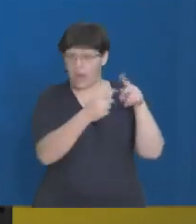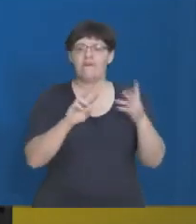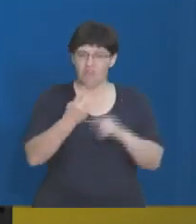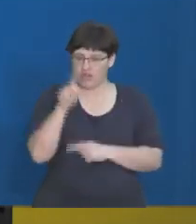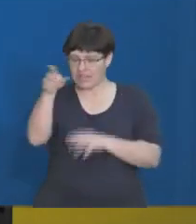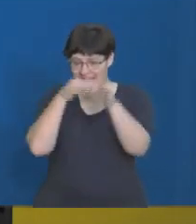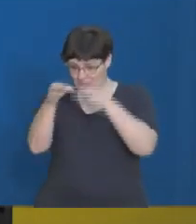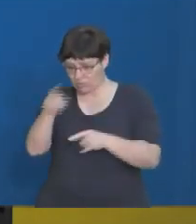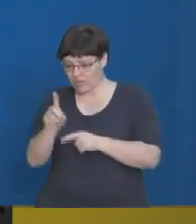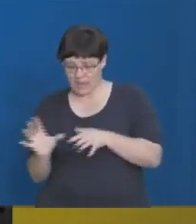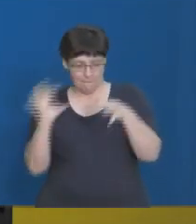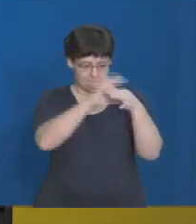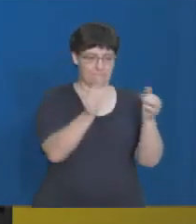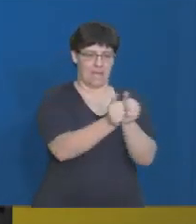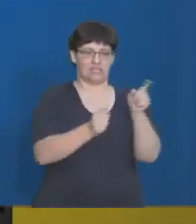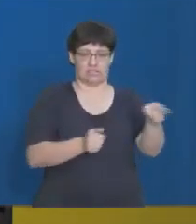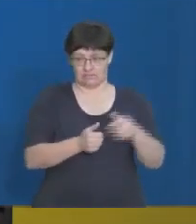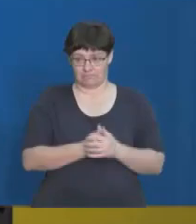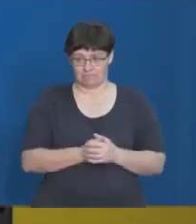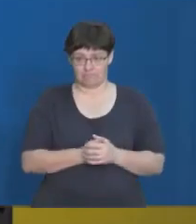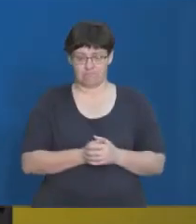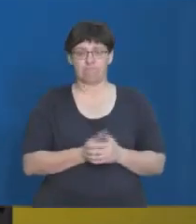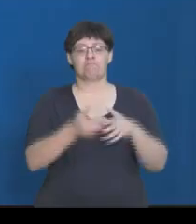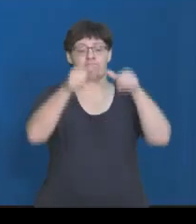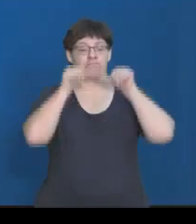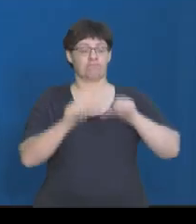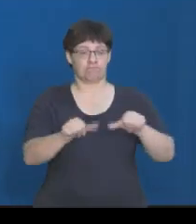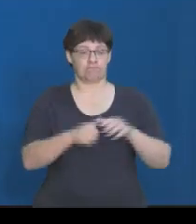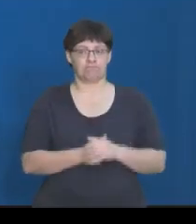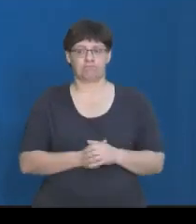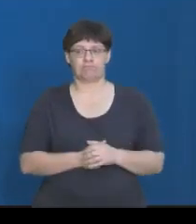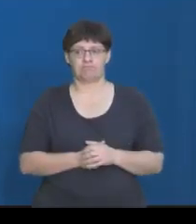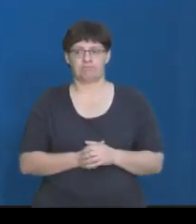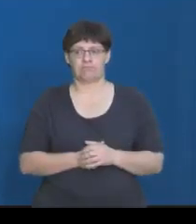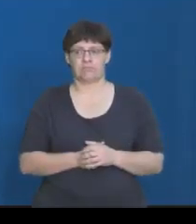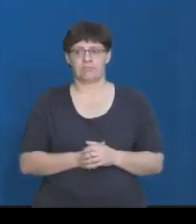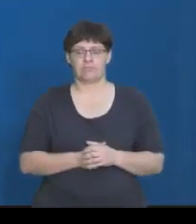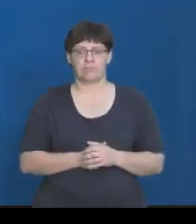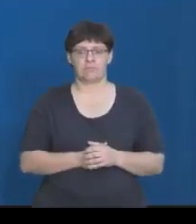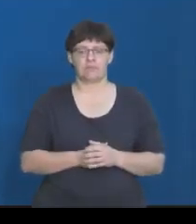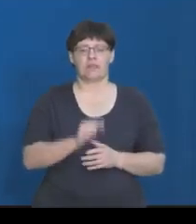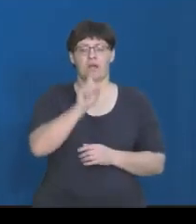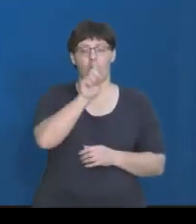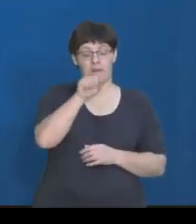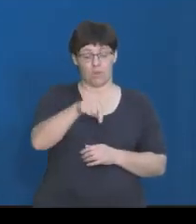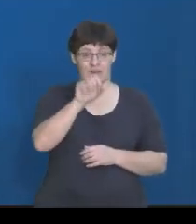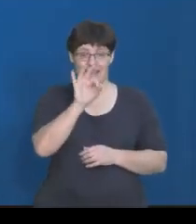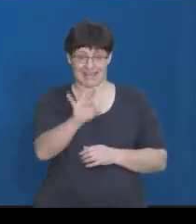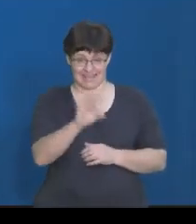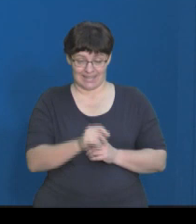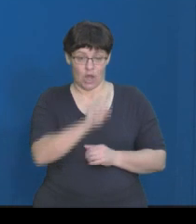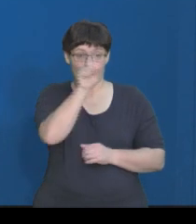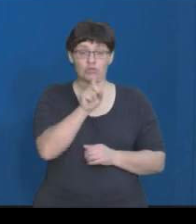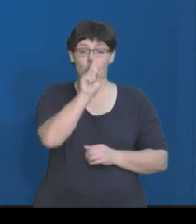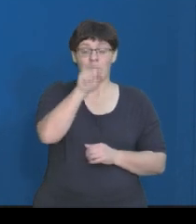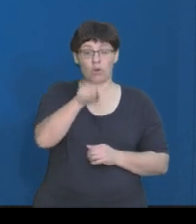description in the B column there. Right, we move on to question 1.3.